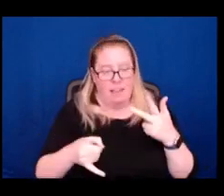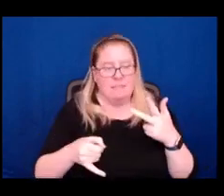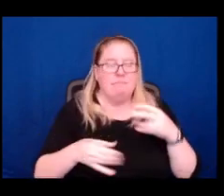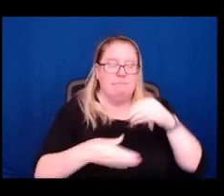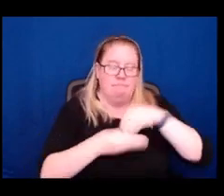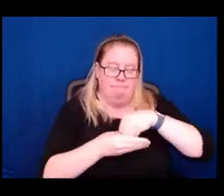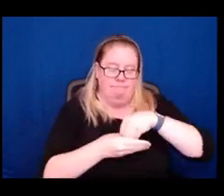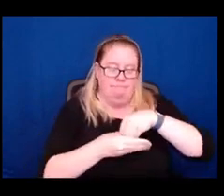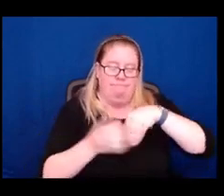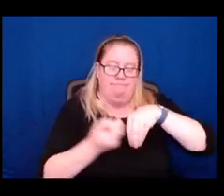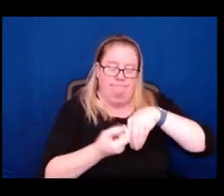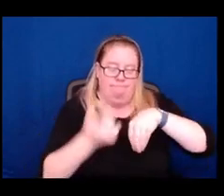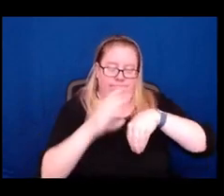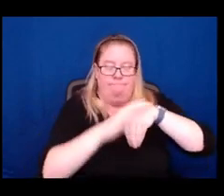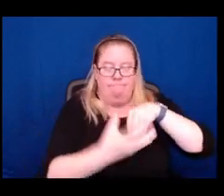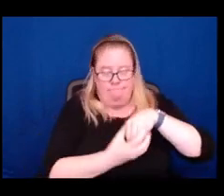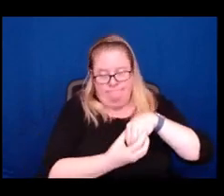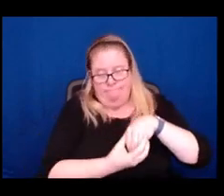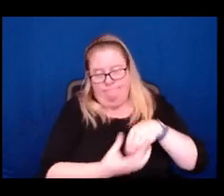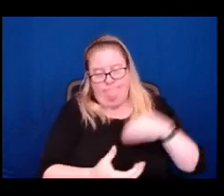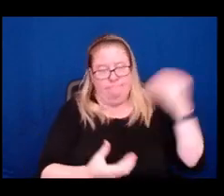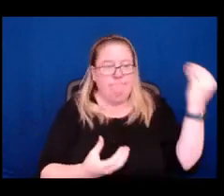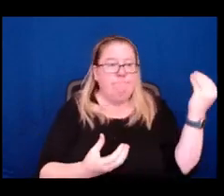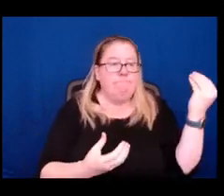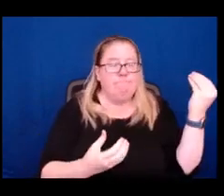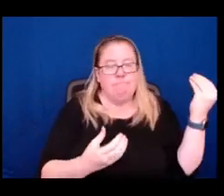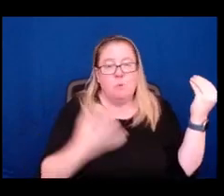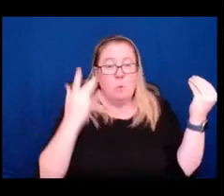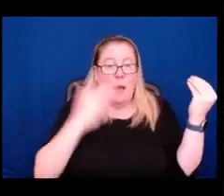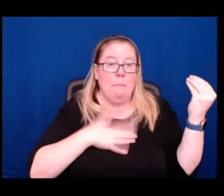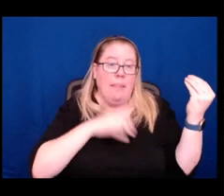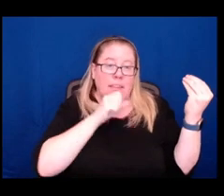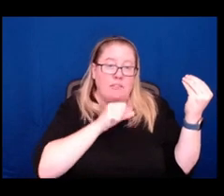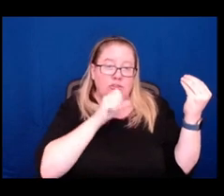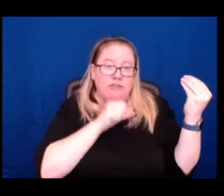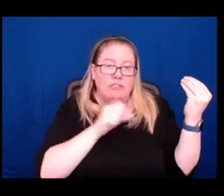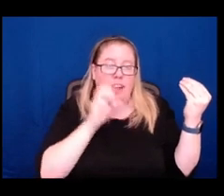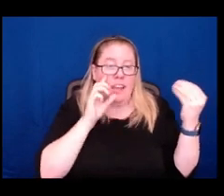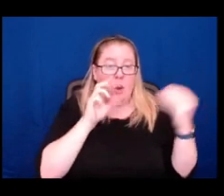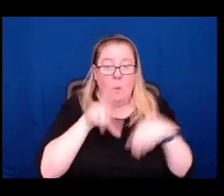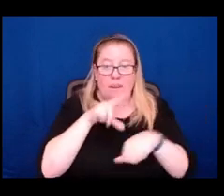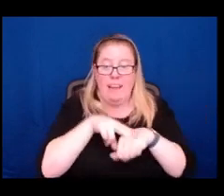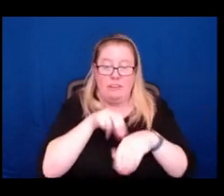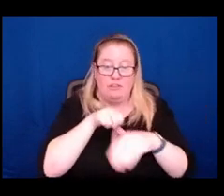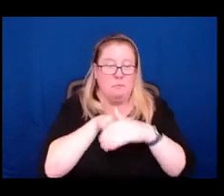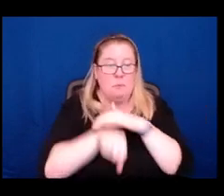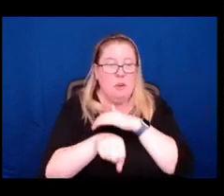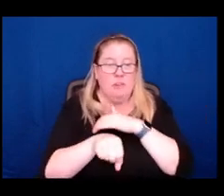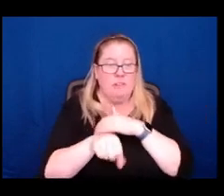to get the hysterectomy just because of the age. And I knew that giving birth